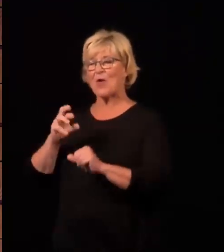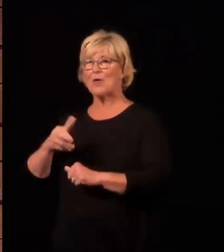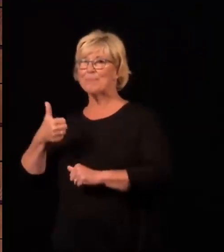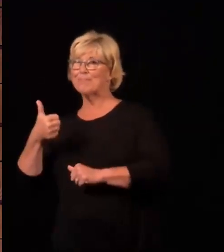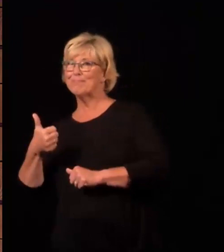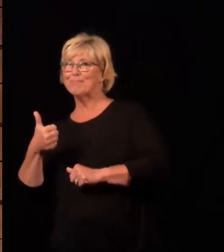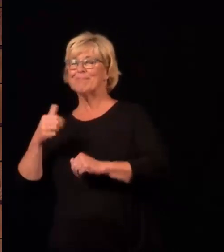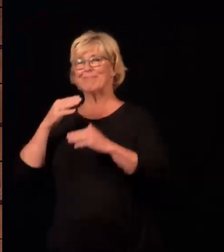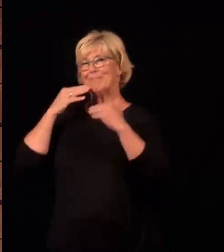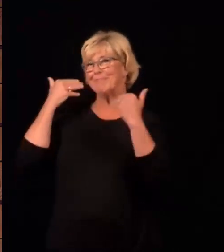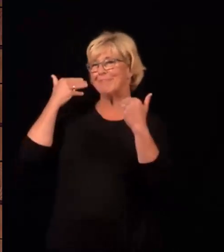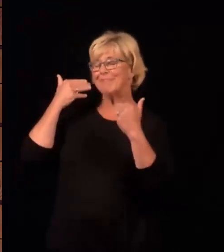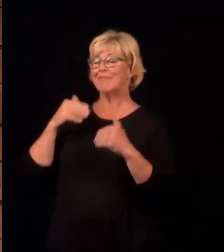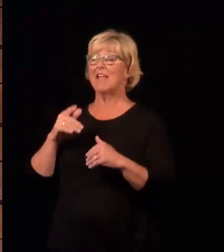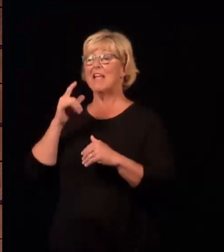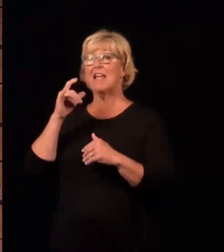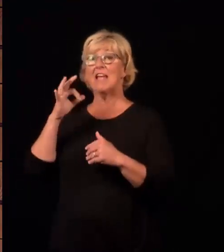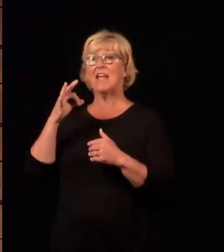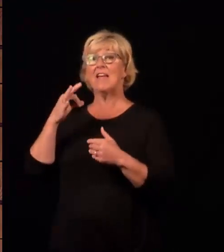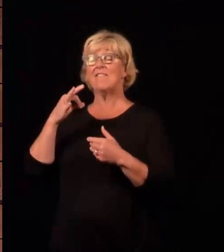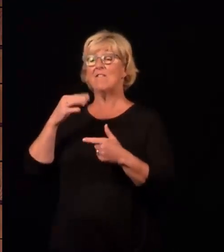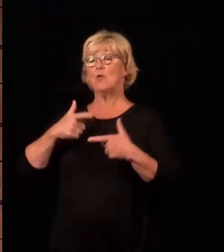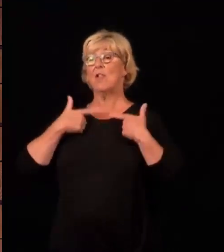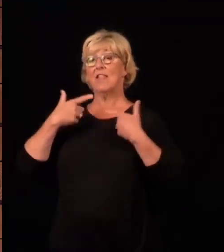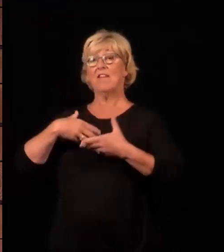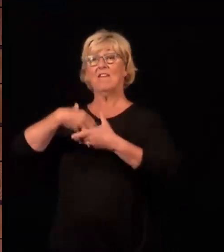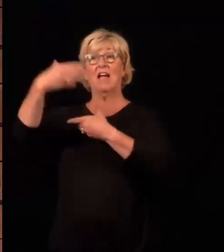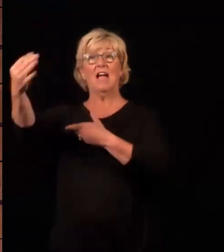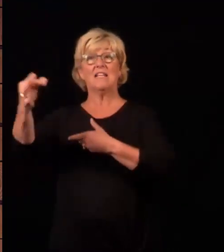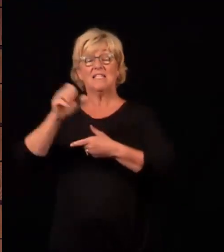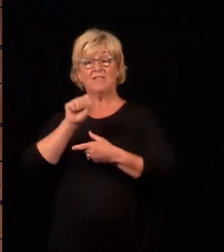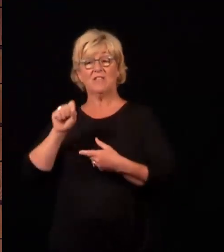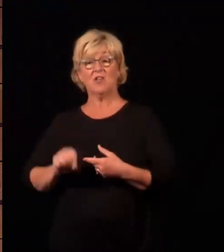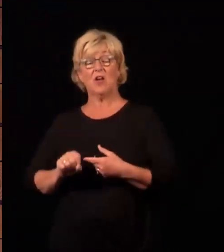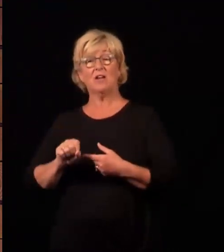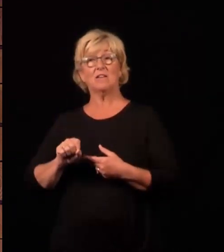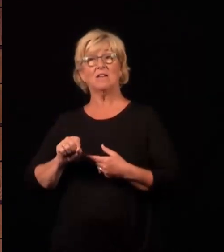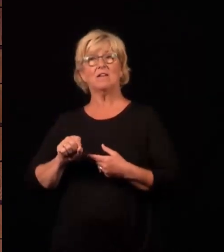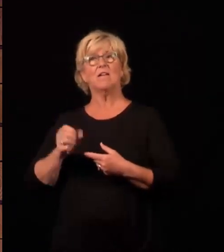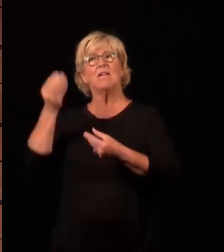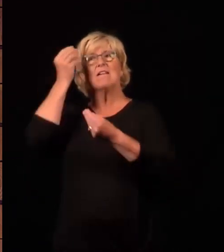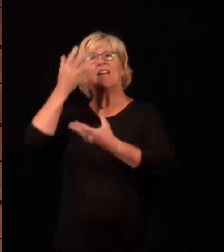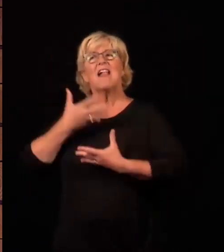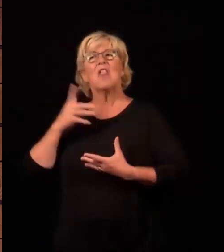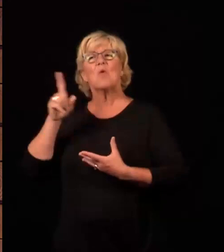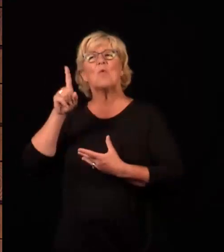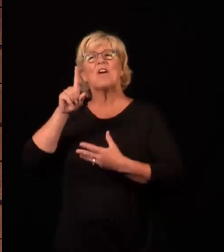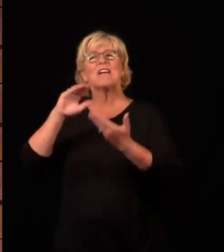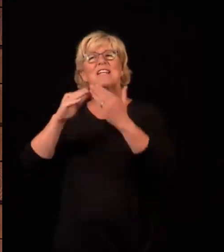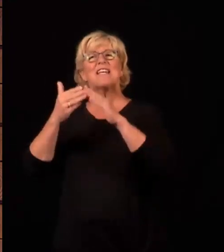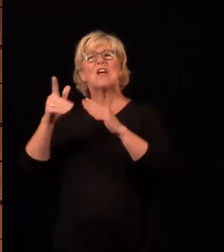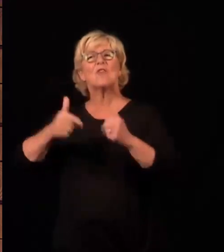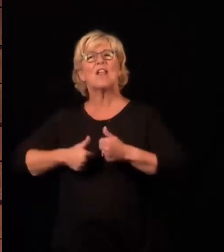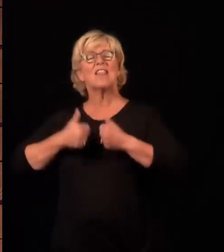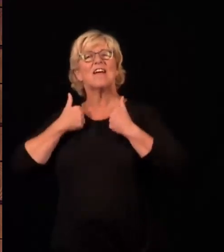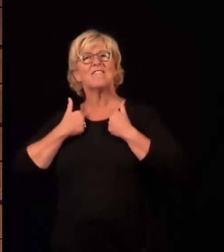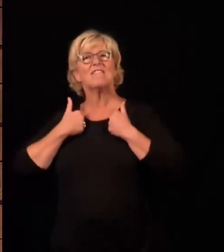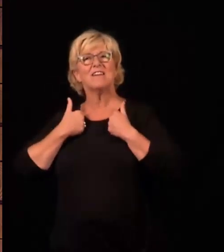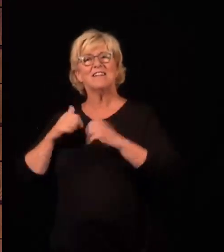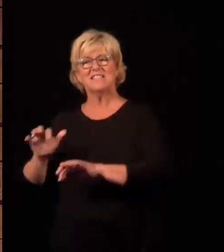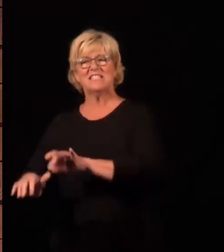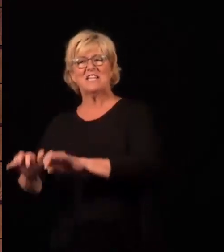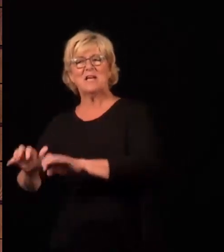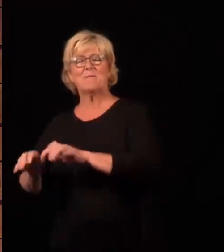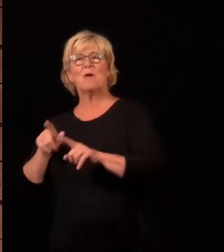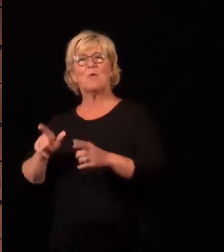by chatting together. If you're outside Stockton as you're watching this live event, tell us where you're located. Go ahead while the music